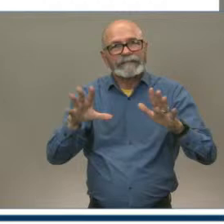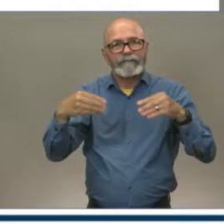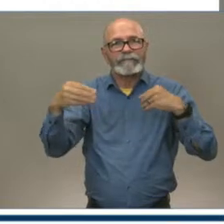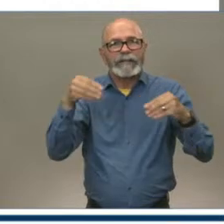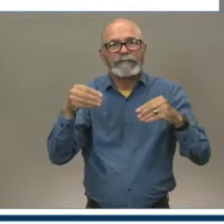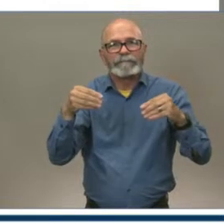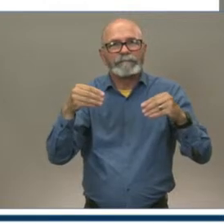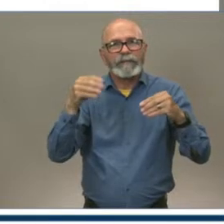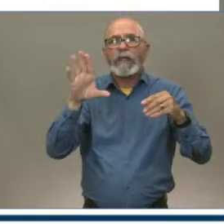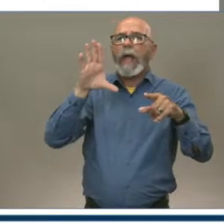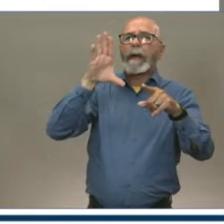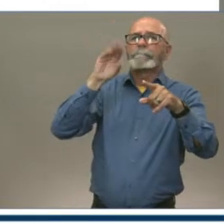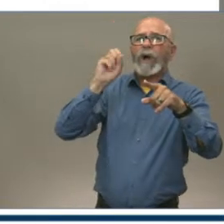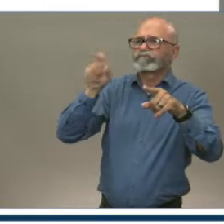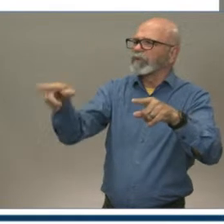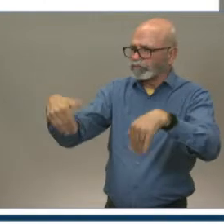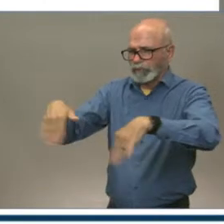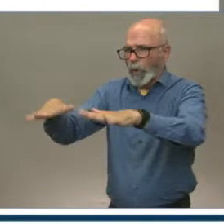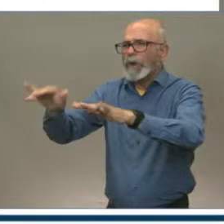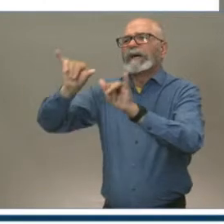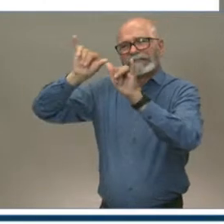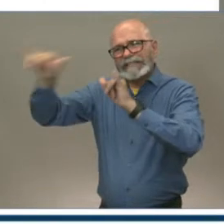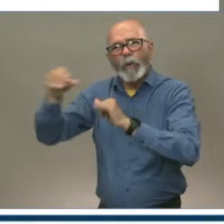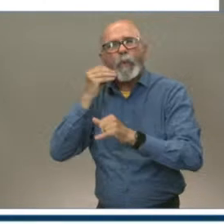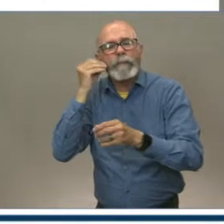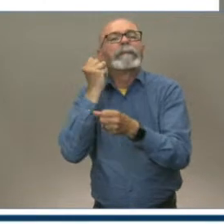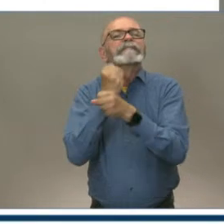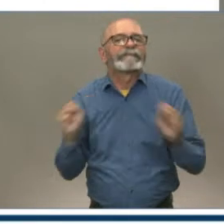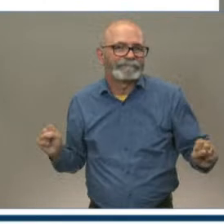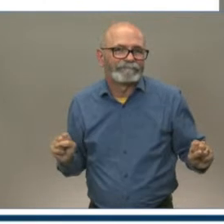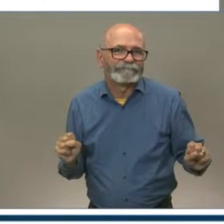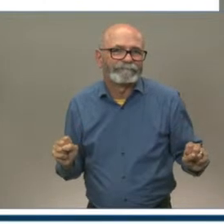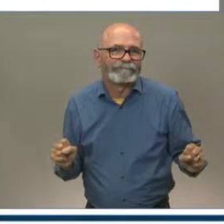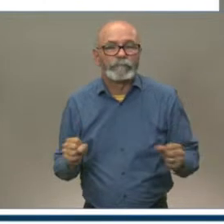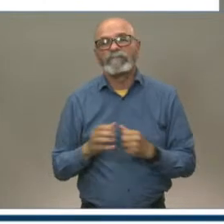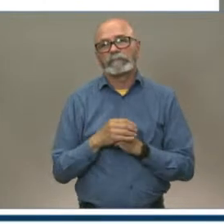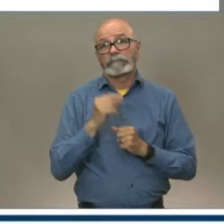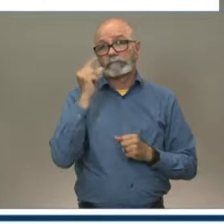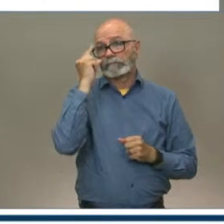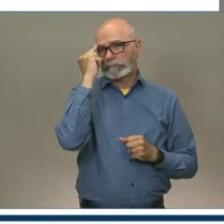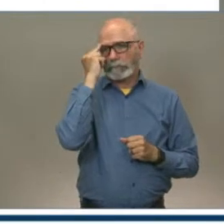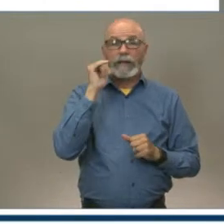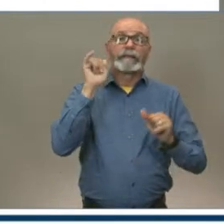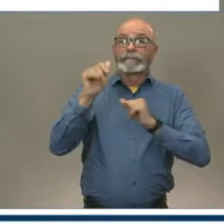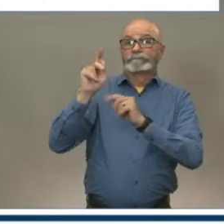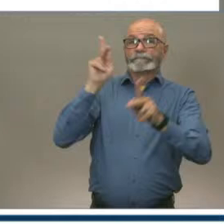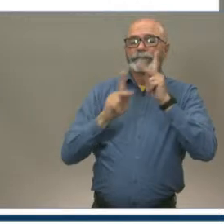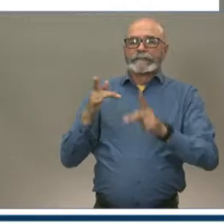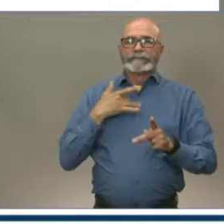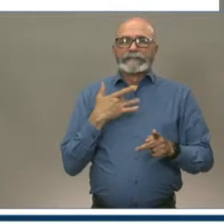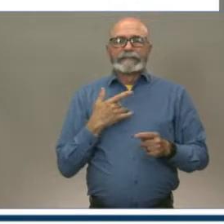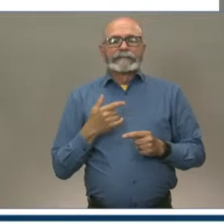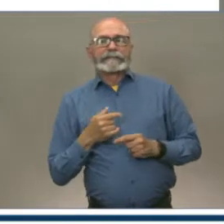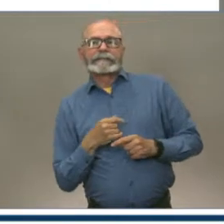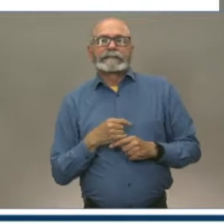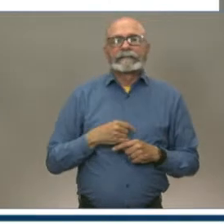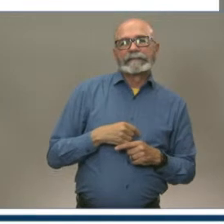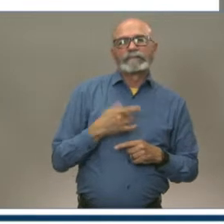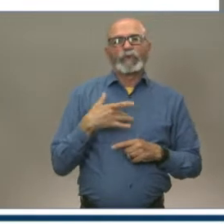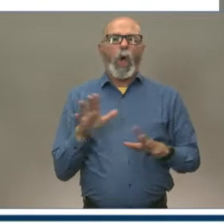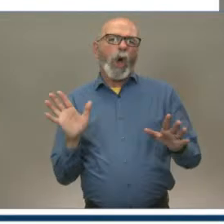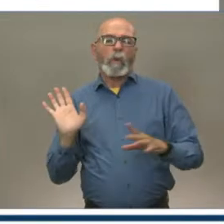allow. I'll close by saying that people seem to be treating the situation we're in as something that's only impacting